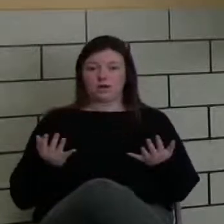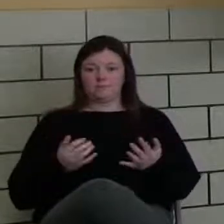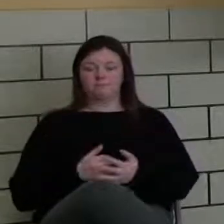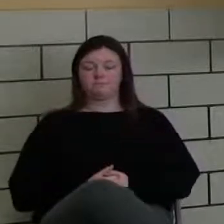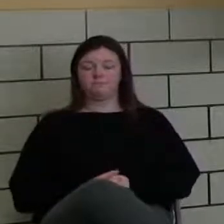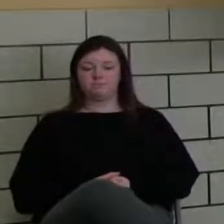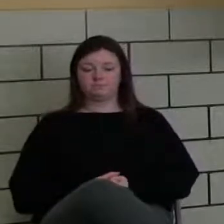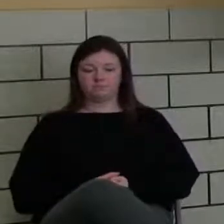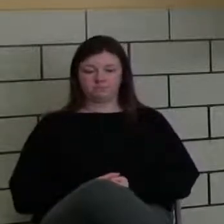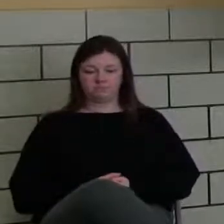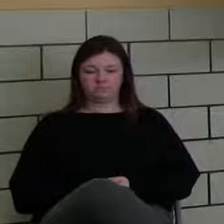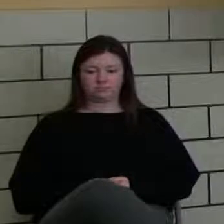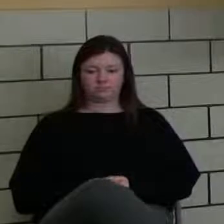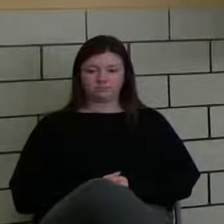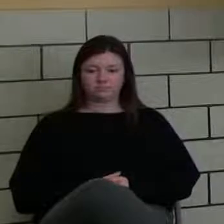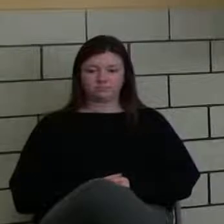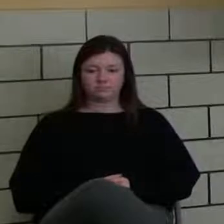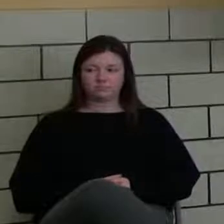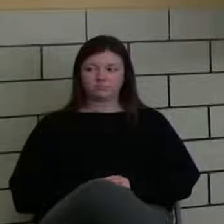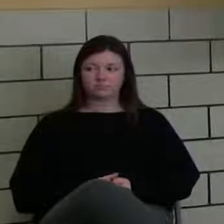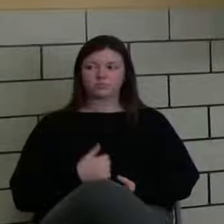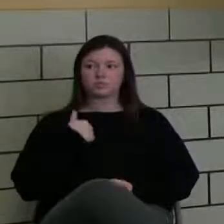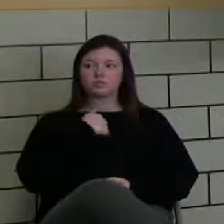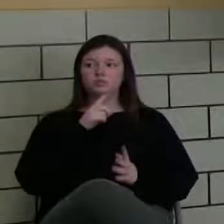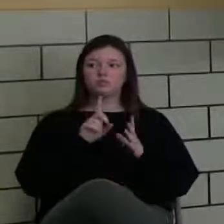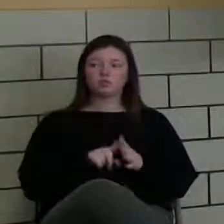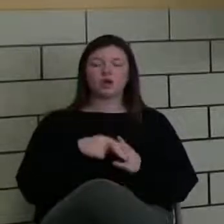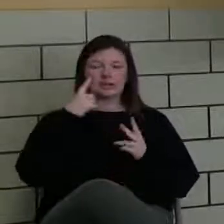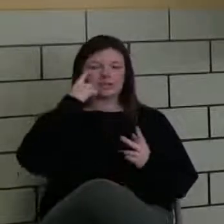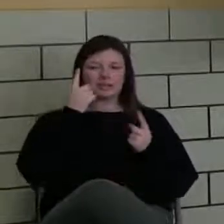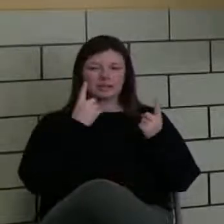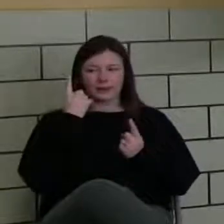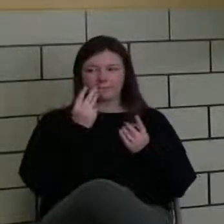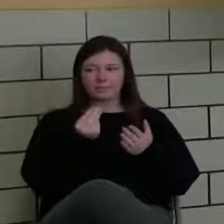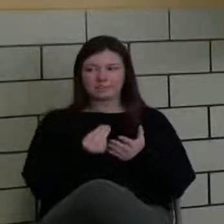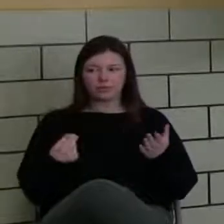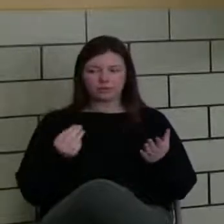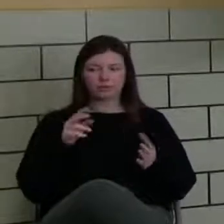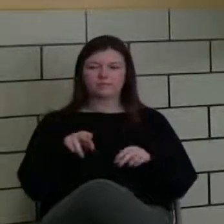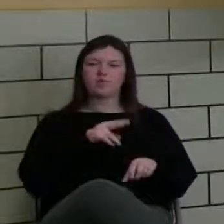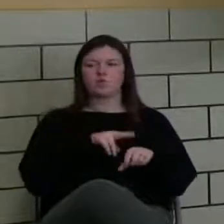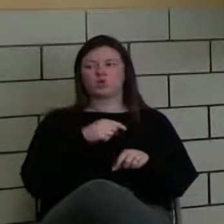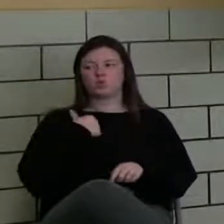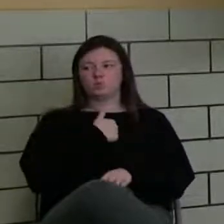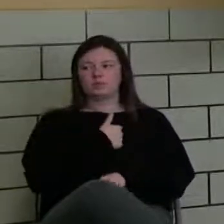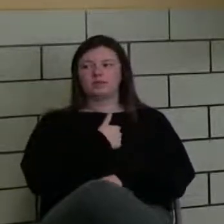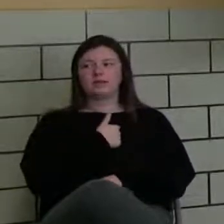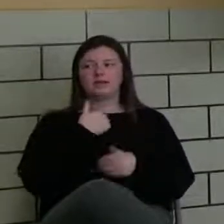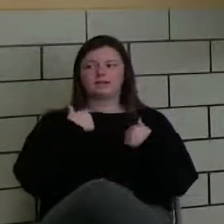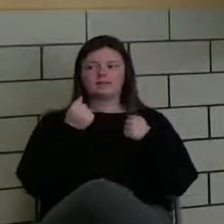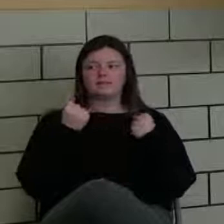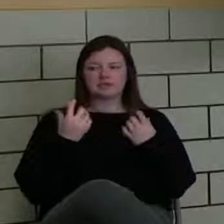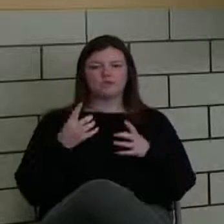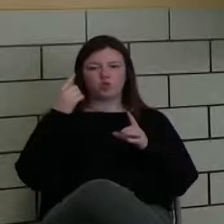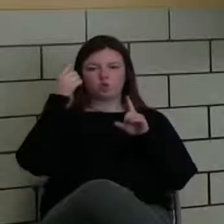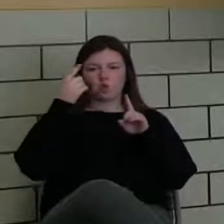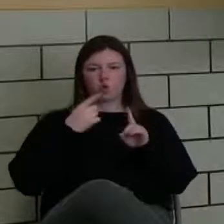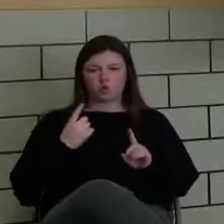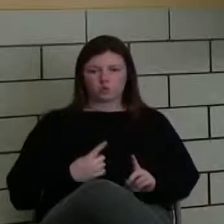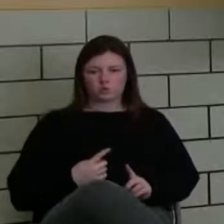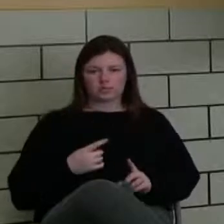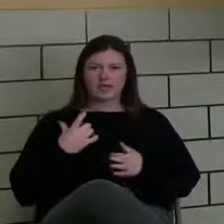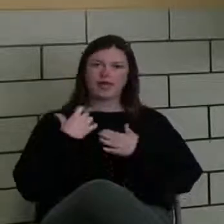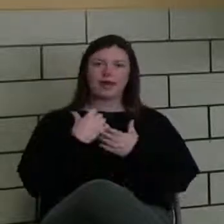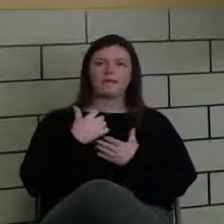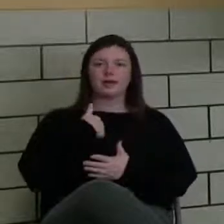looking at. And when we started thinking about the materials, of course, we had several goals that helped us kind